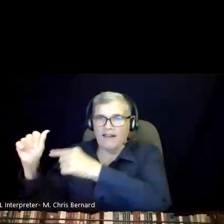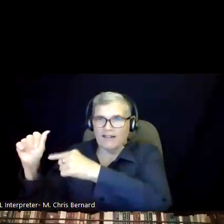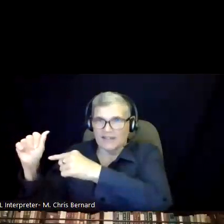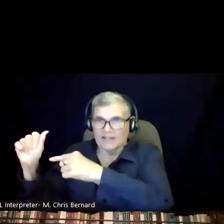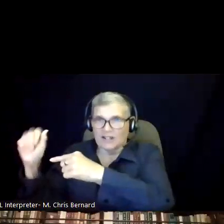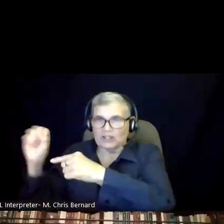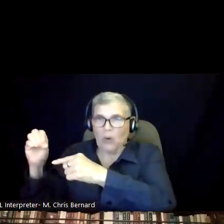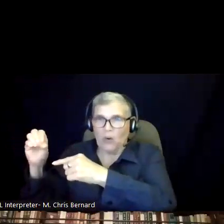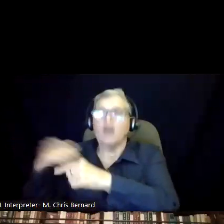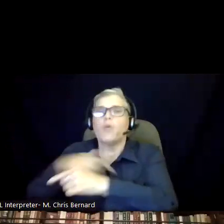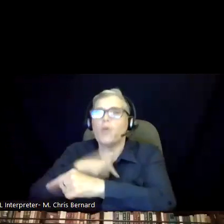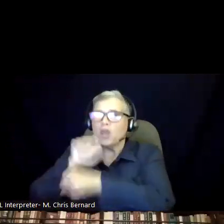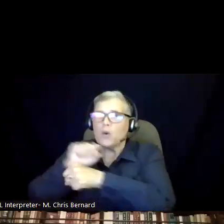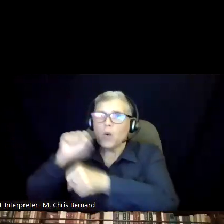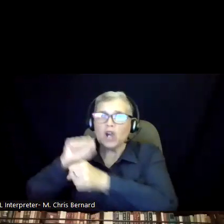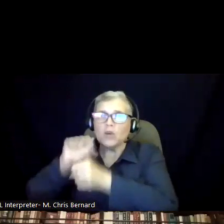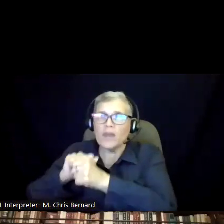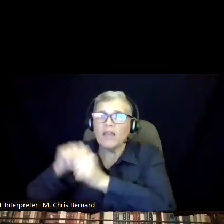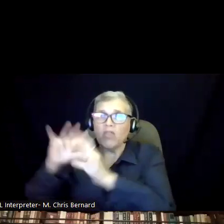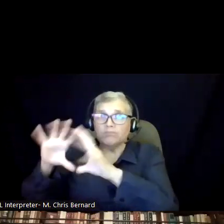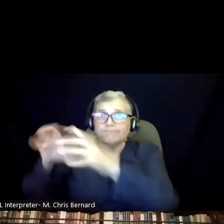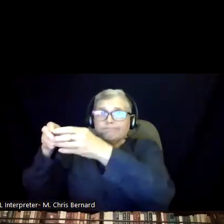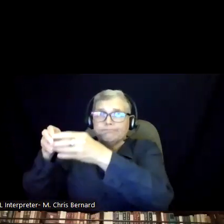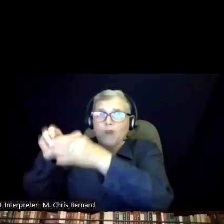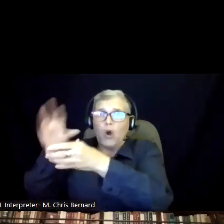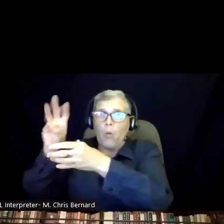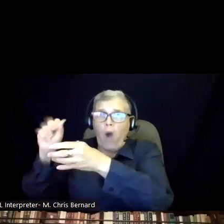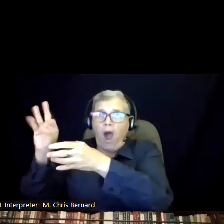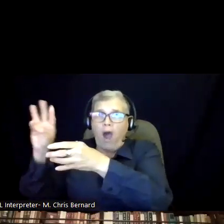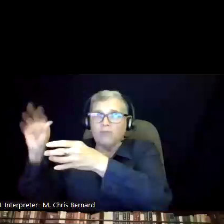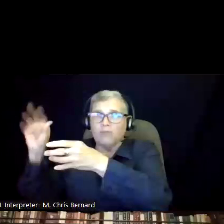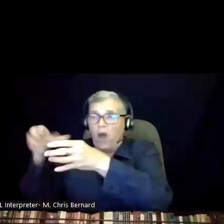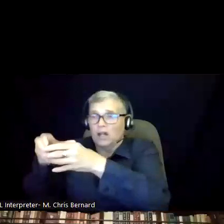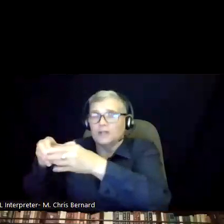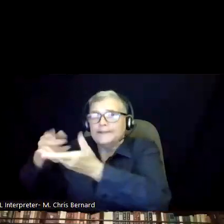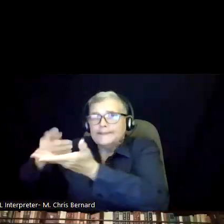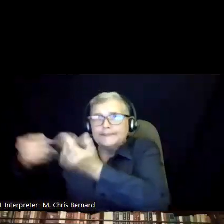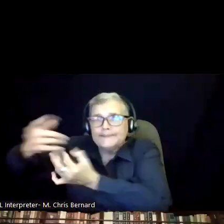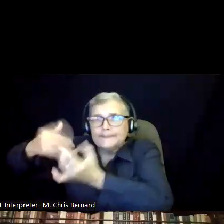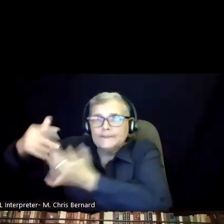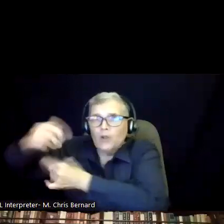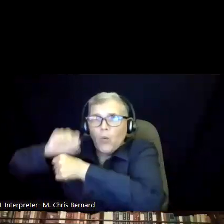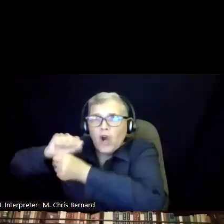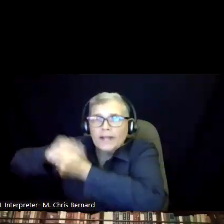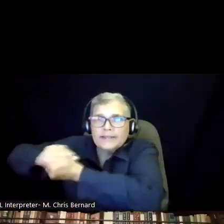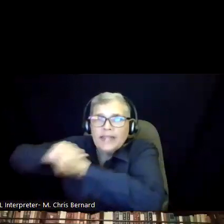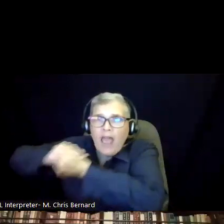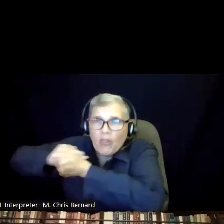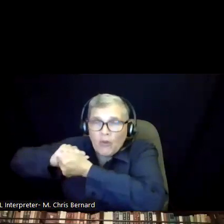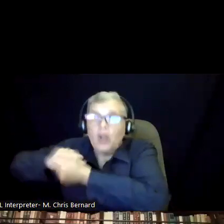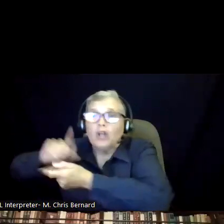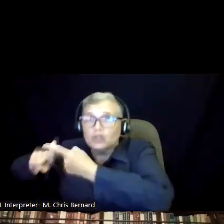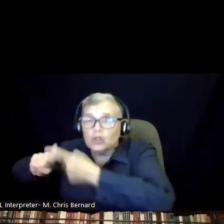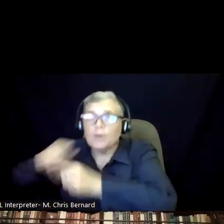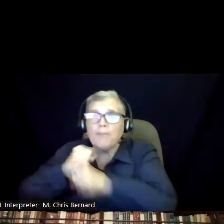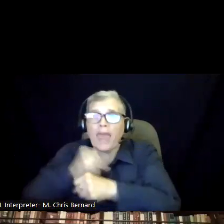And we work with all of those partners to put sheep back to where they used to be and where they belong, and to make sure